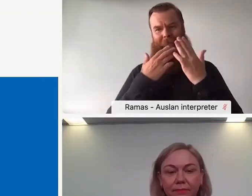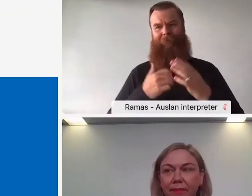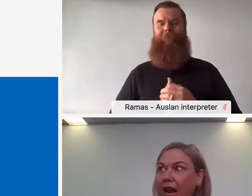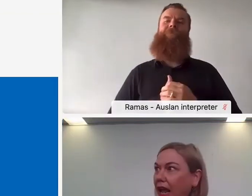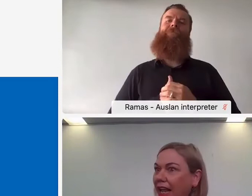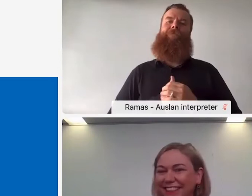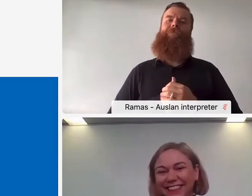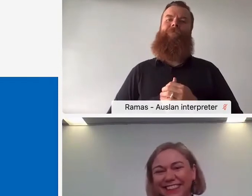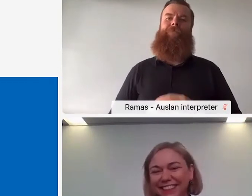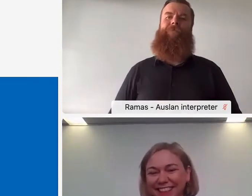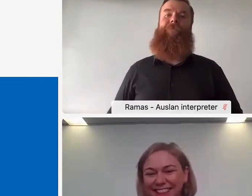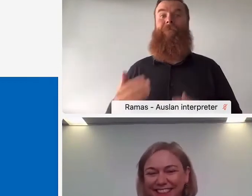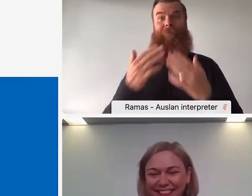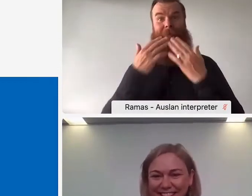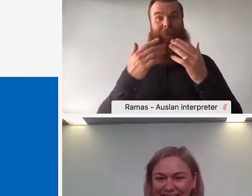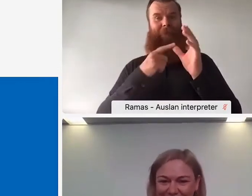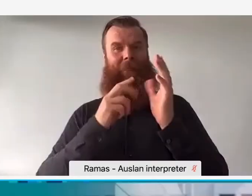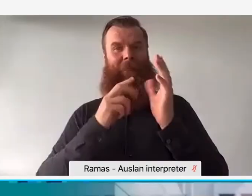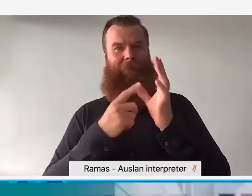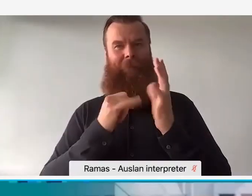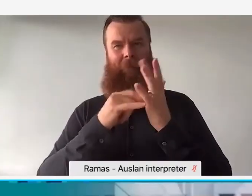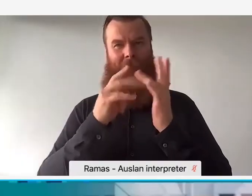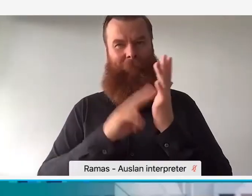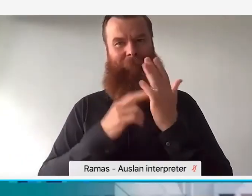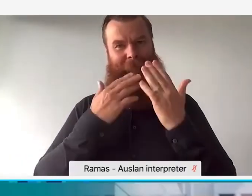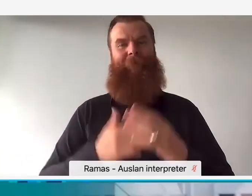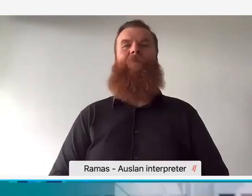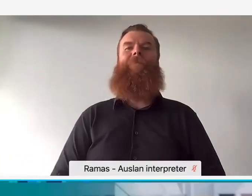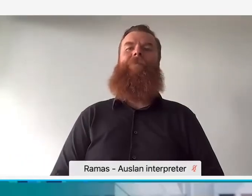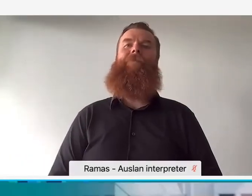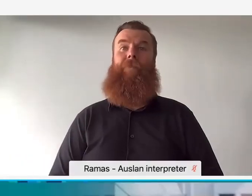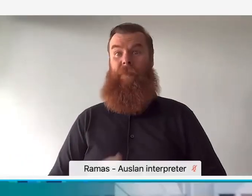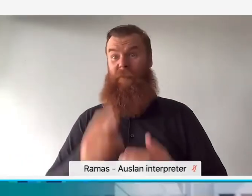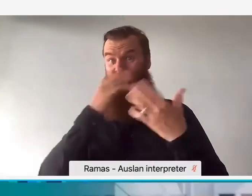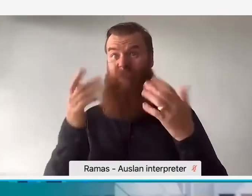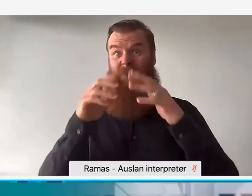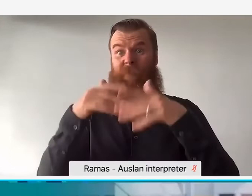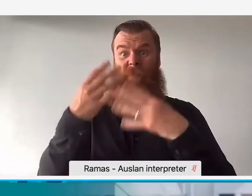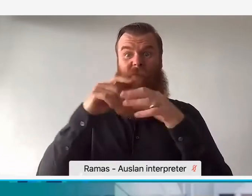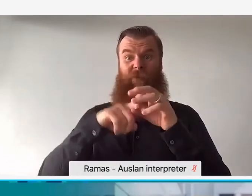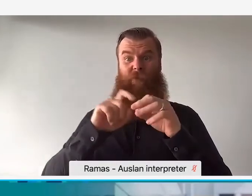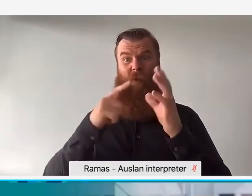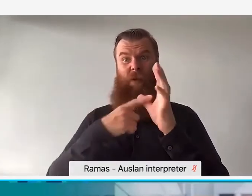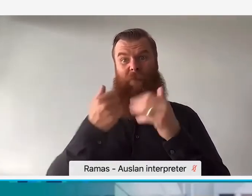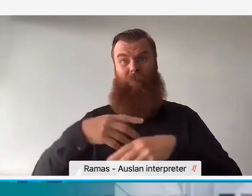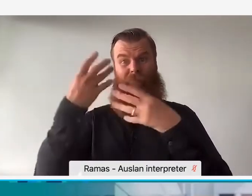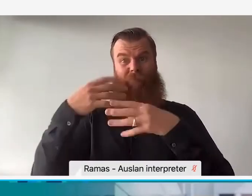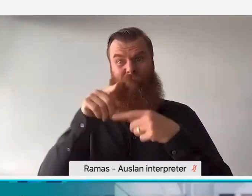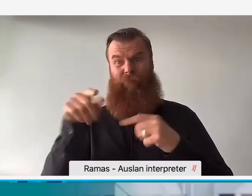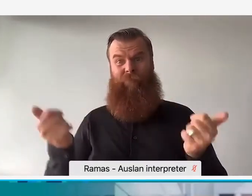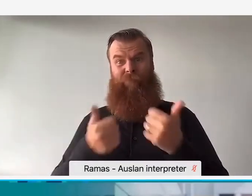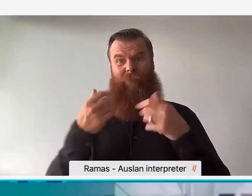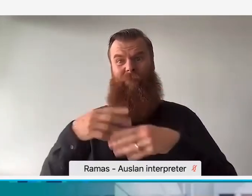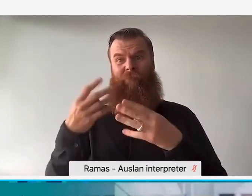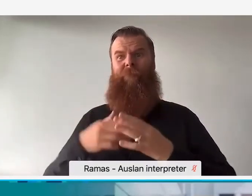Thanks, Alison. And just a reminder, you can post the questions in the Q&A box. There's one that's went